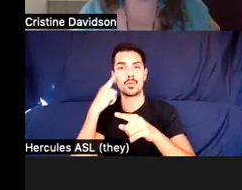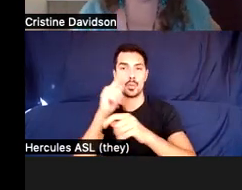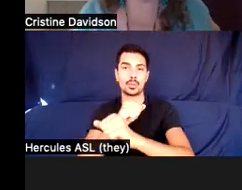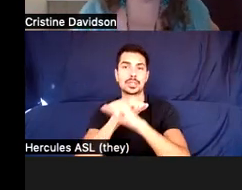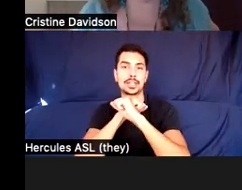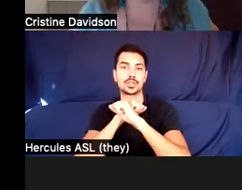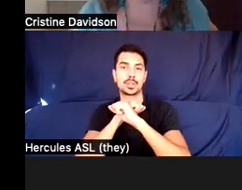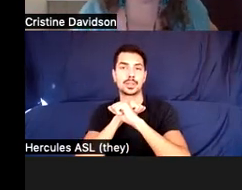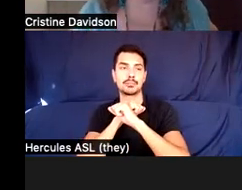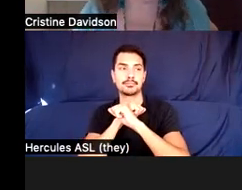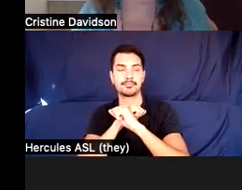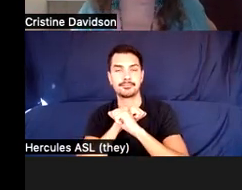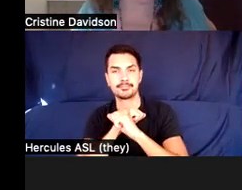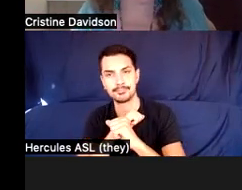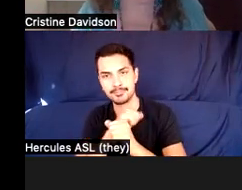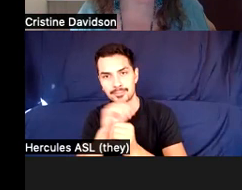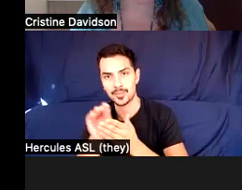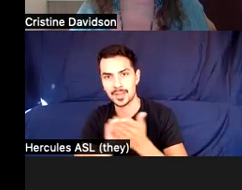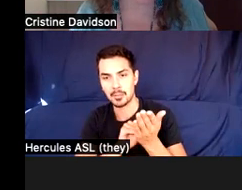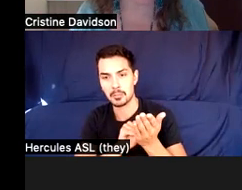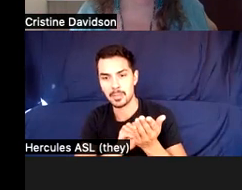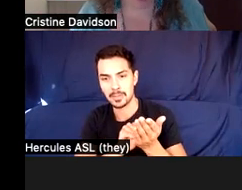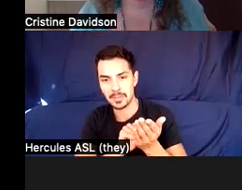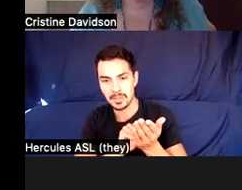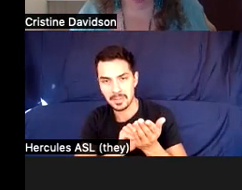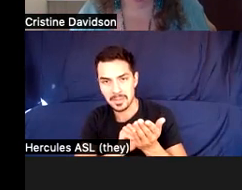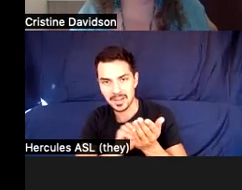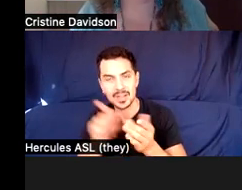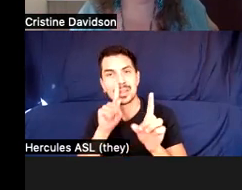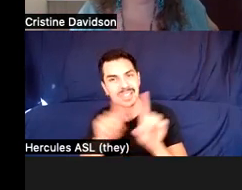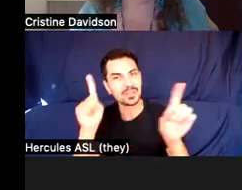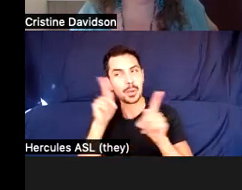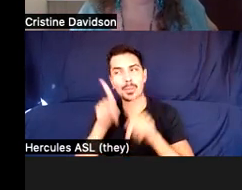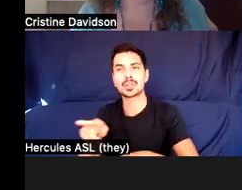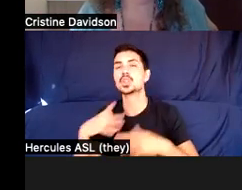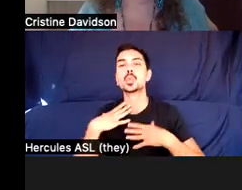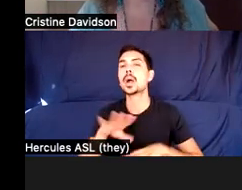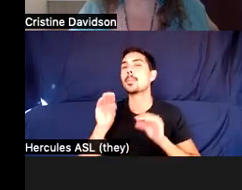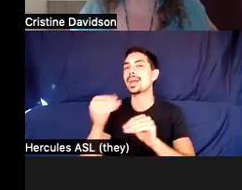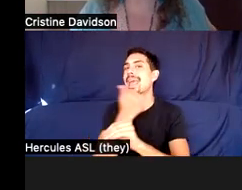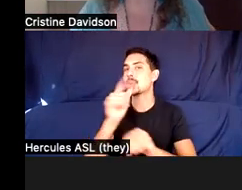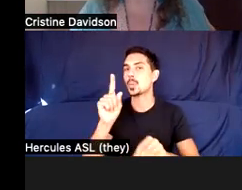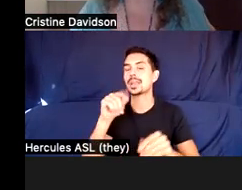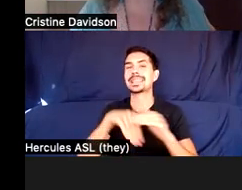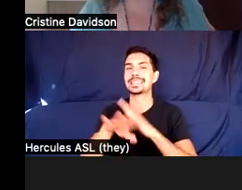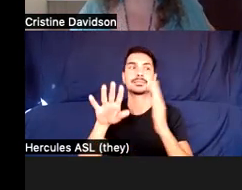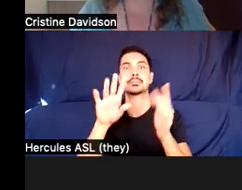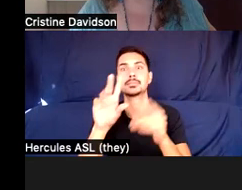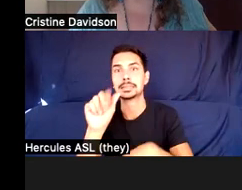somebody who's an advocate in a program. Does that make sense? And we don't ever want to put anybody in danger